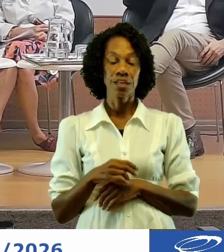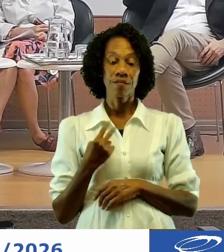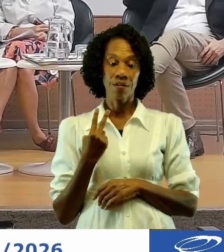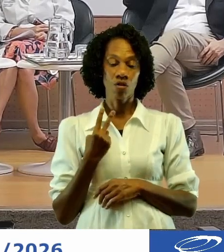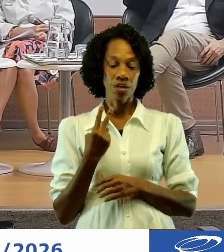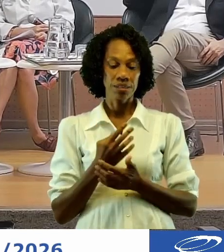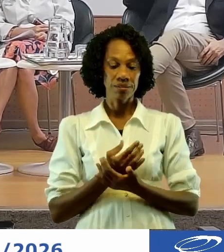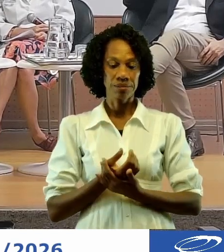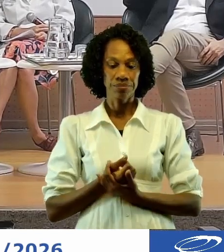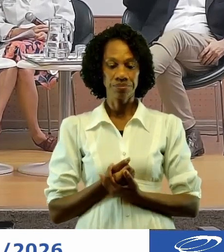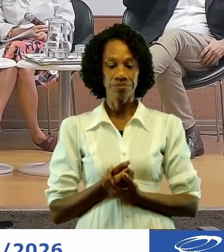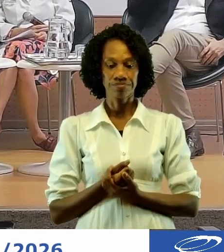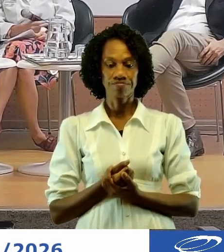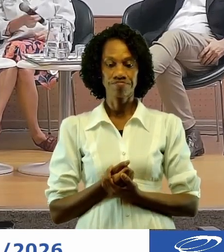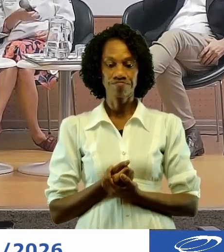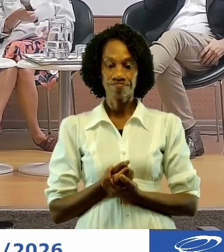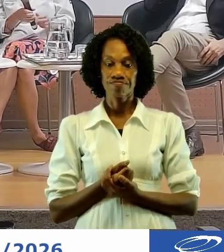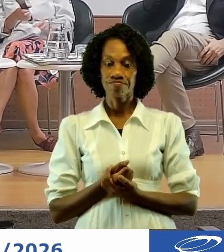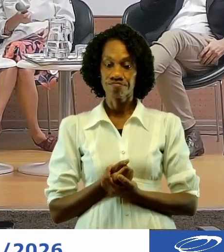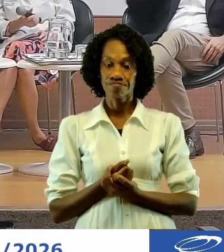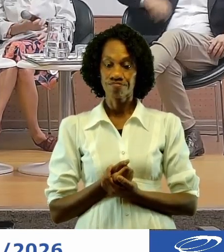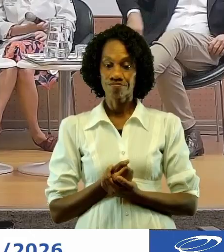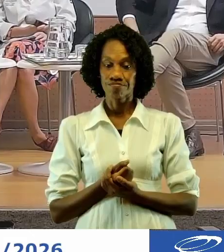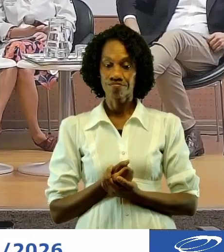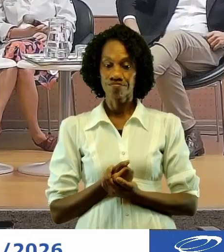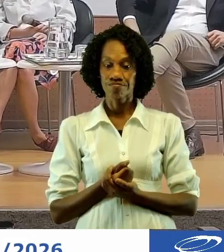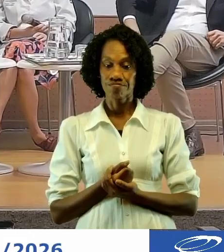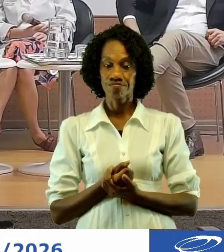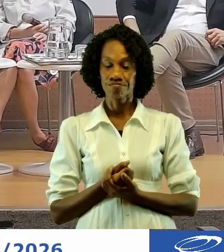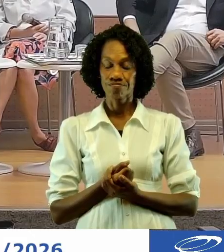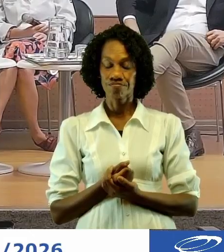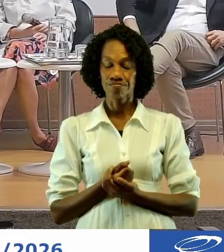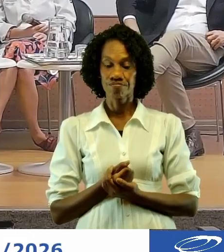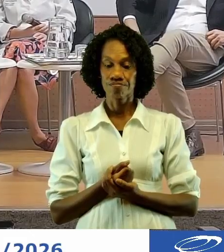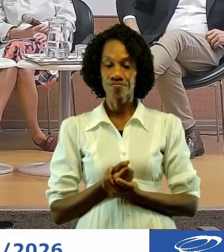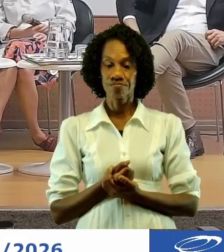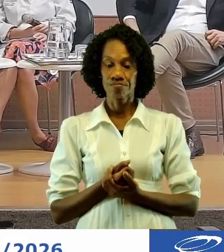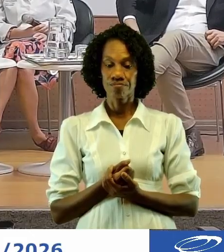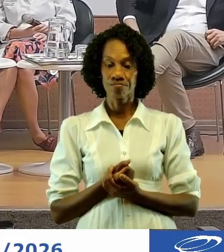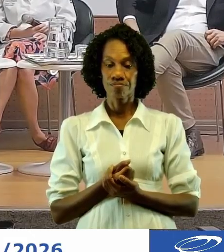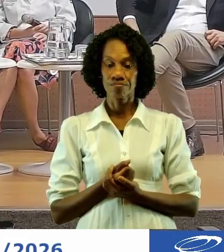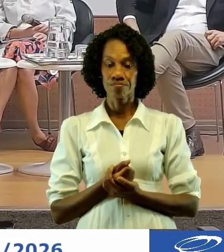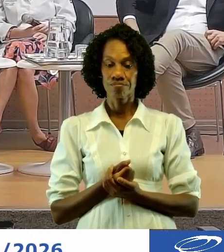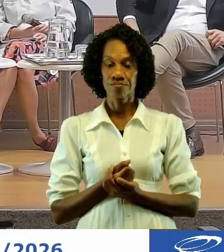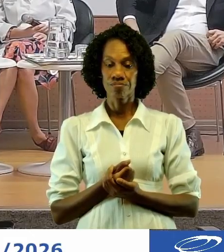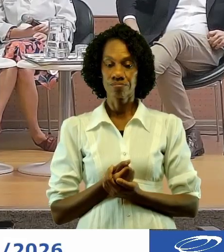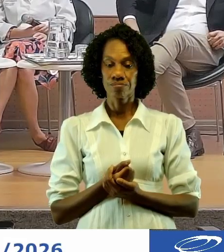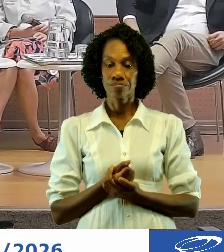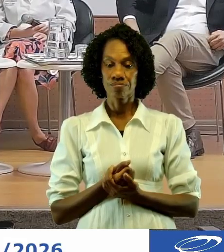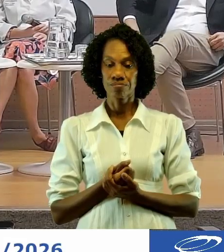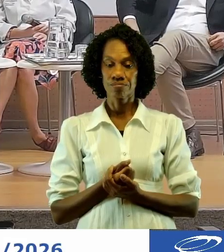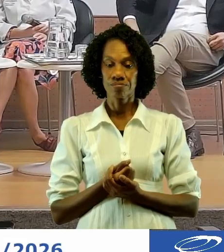this culture. Yeah, I totally agree with Mauro that it would be difficult